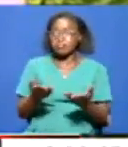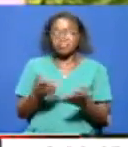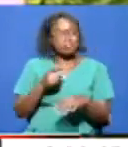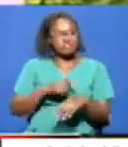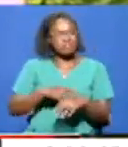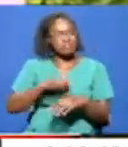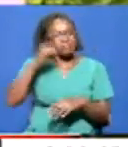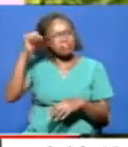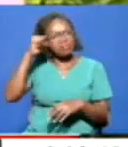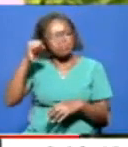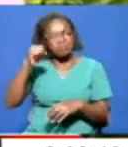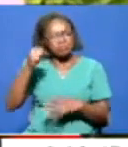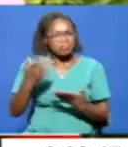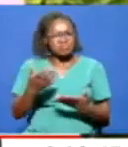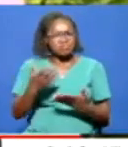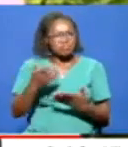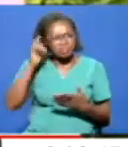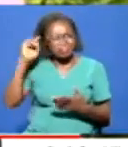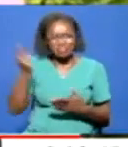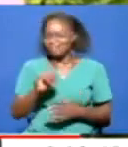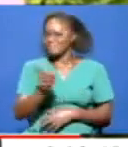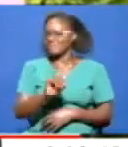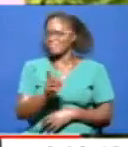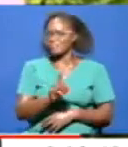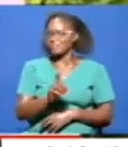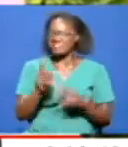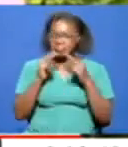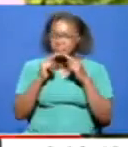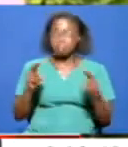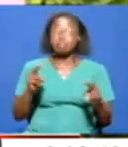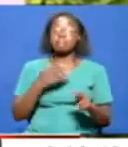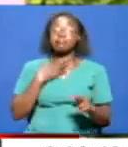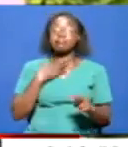political intolerance. This country wants peace, and